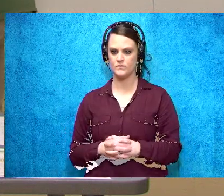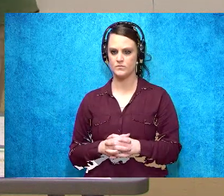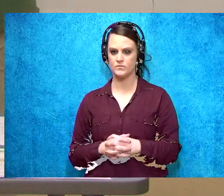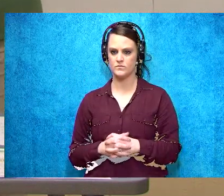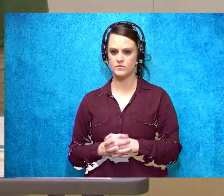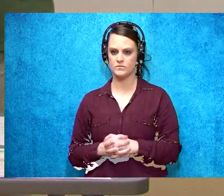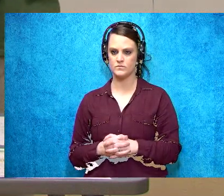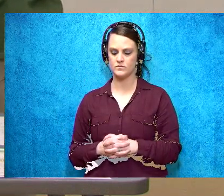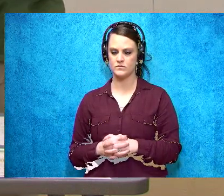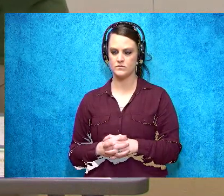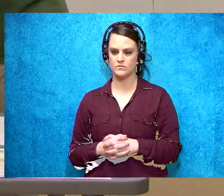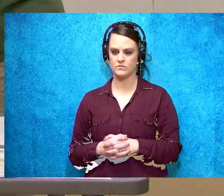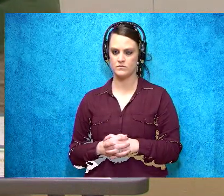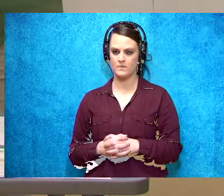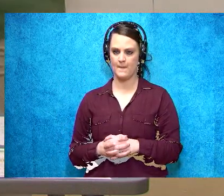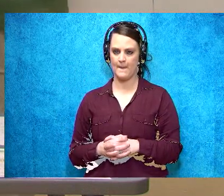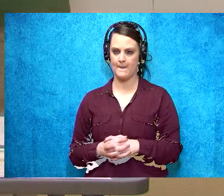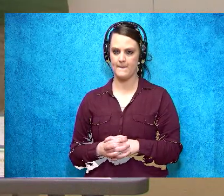them.